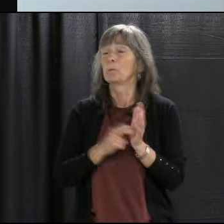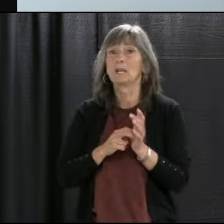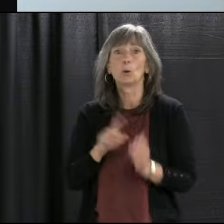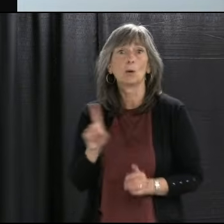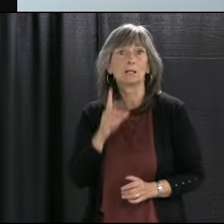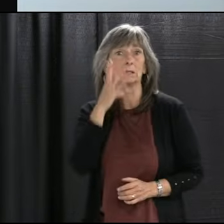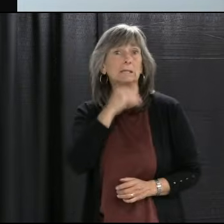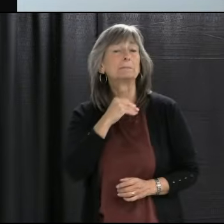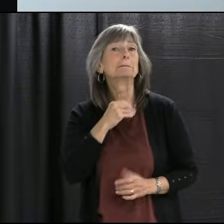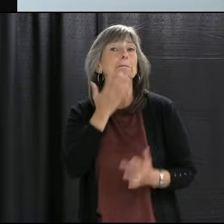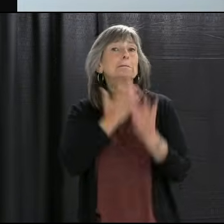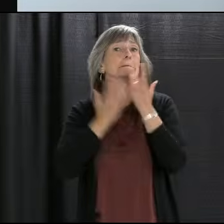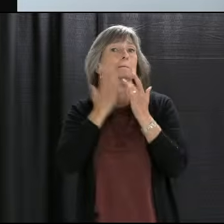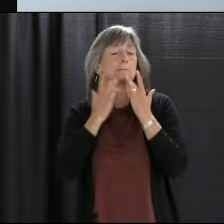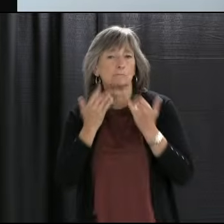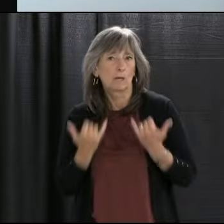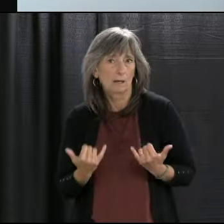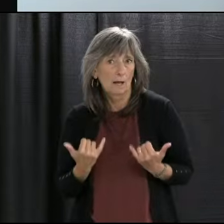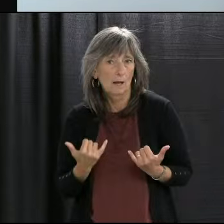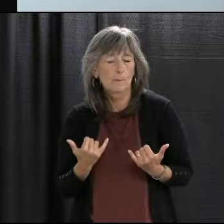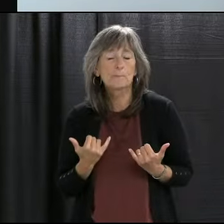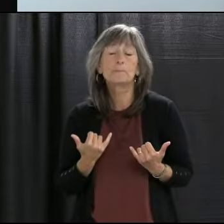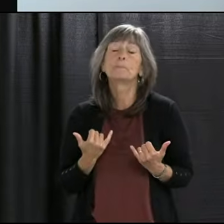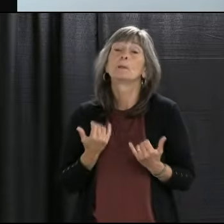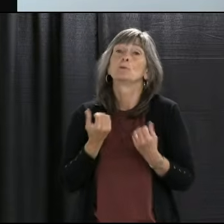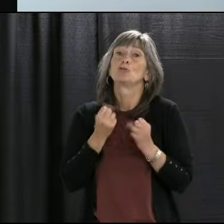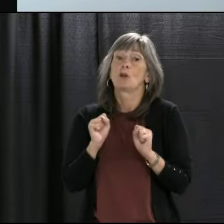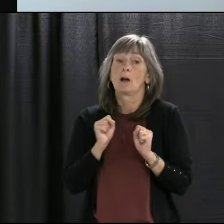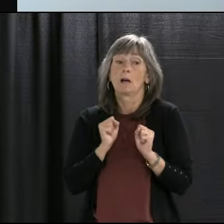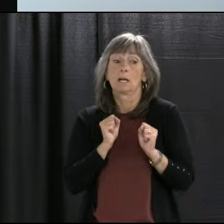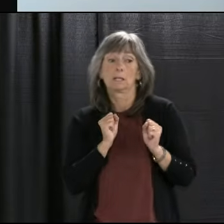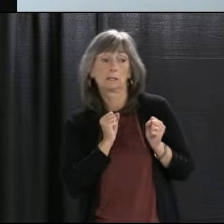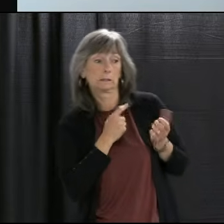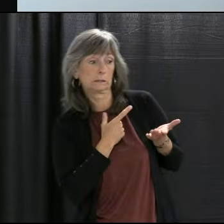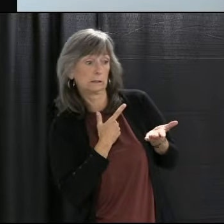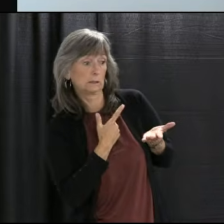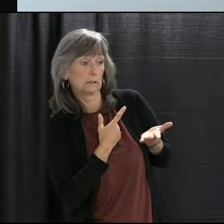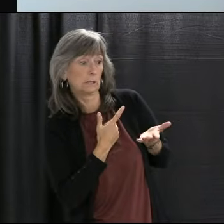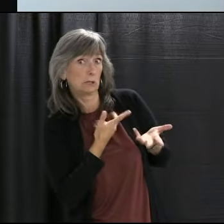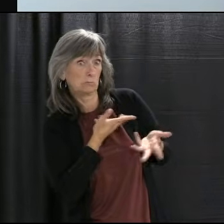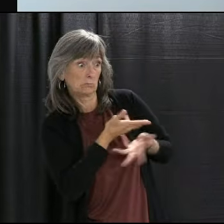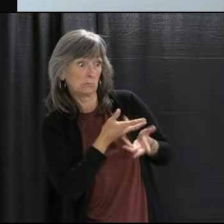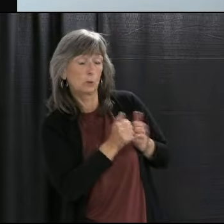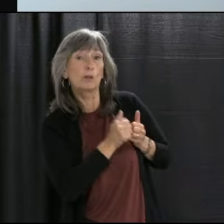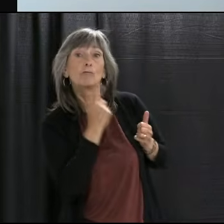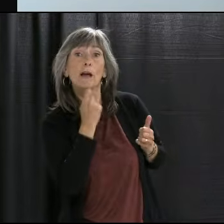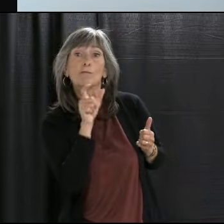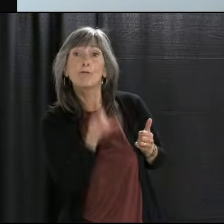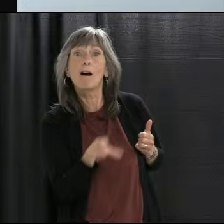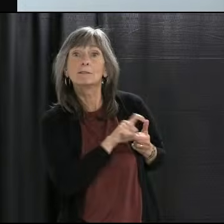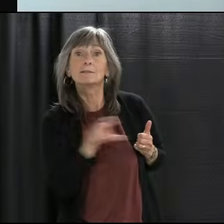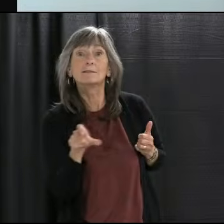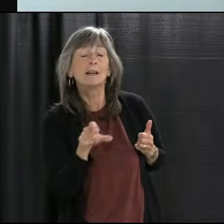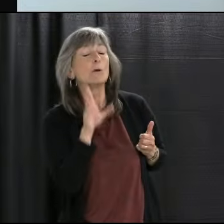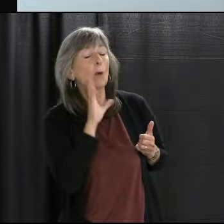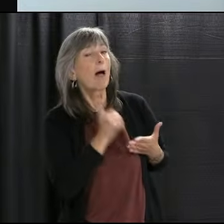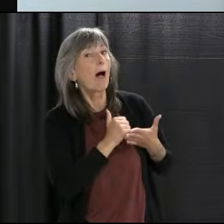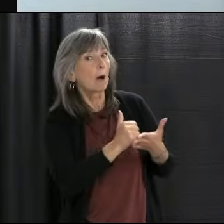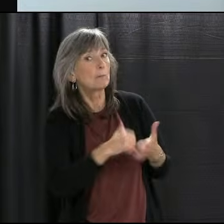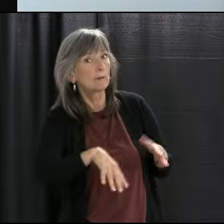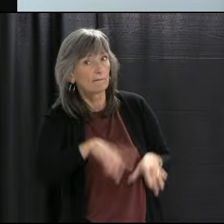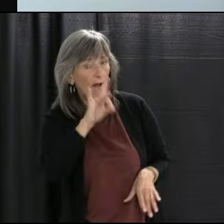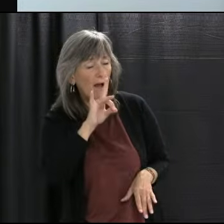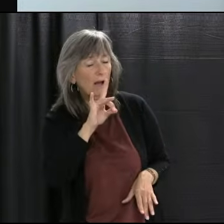for accommodation, but we're doing the best with the Red Cross. It is the Red Cross who will find you a place to rest your head. And